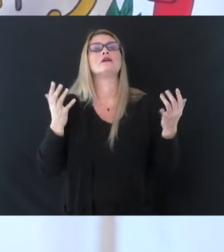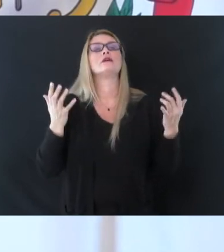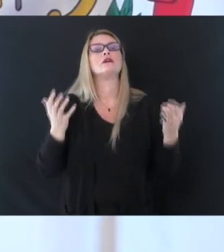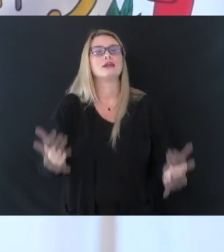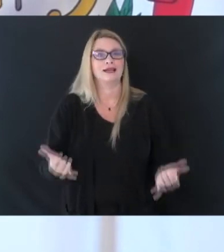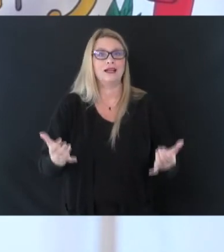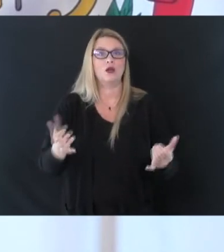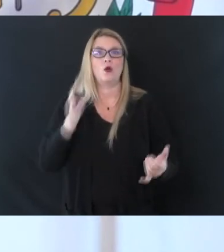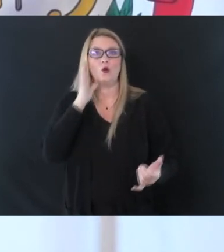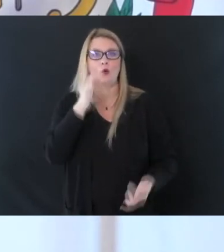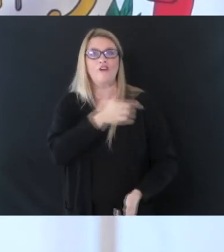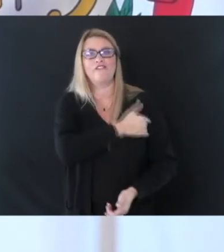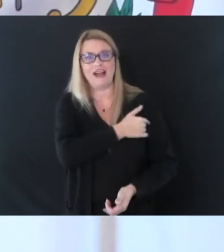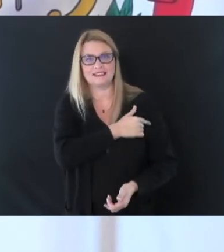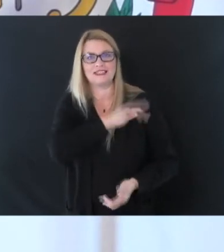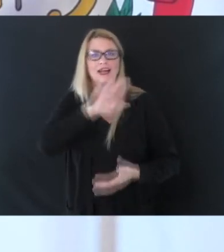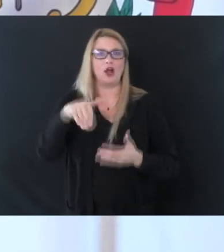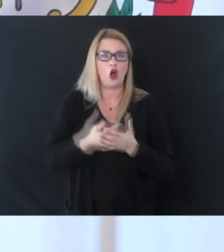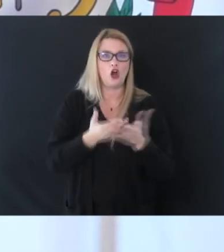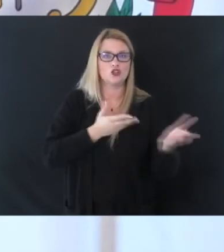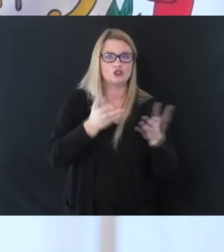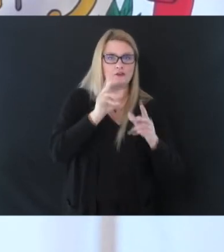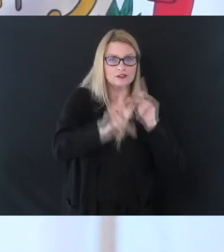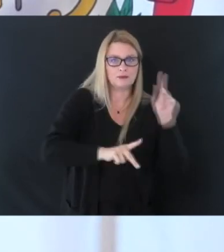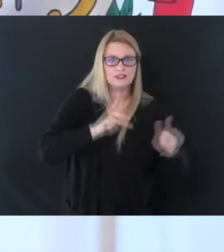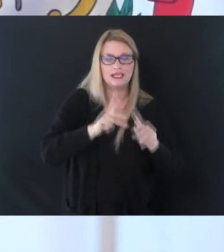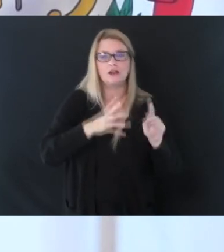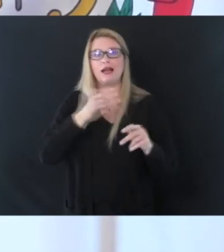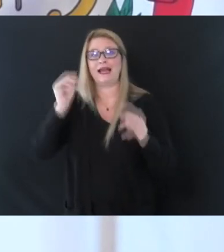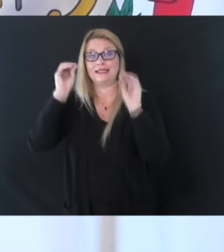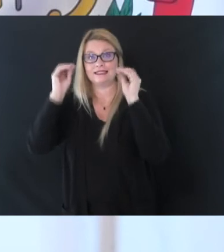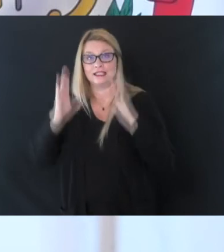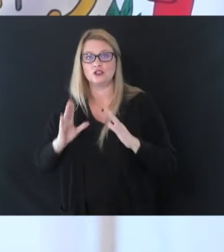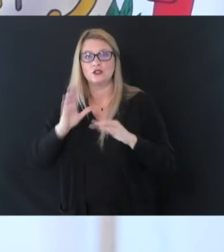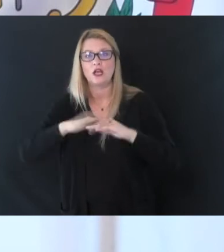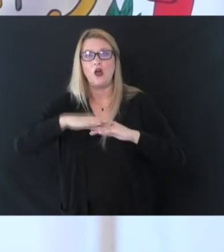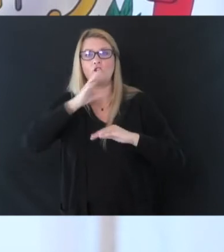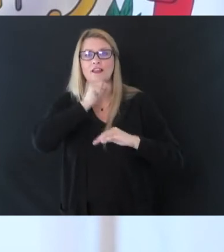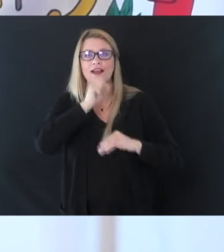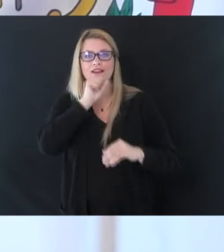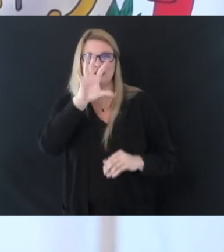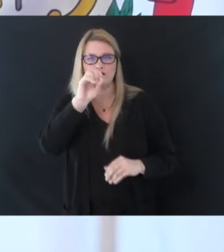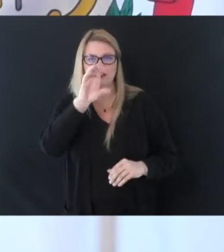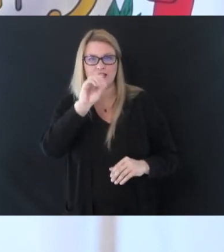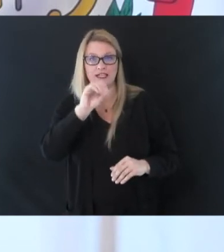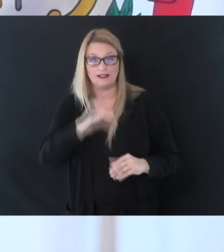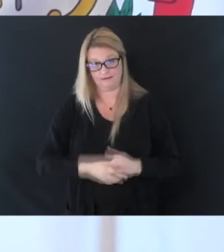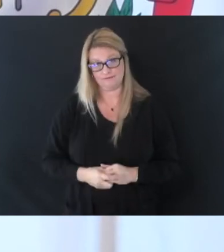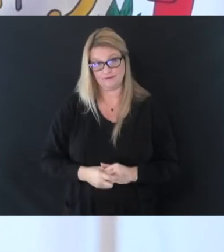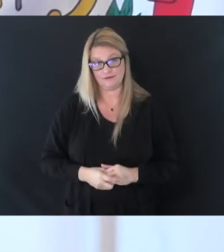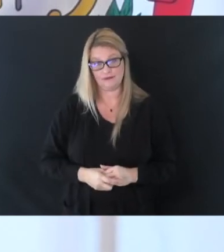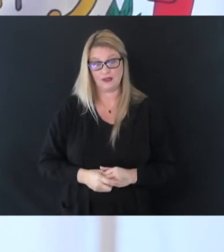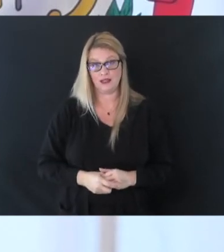We're going to vaccinate all of our service personnel and all of our teachers that are 50 and above, and on the list, basically the level of the list that